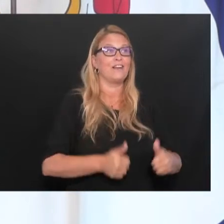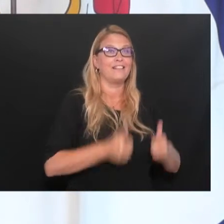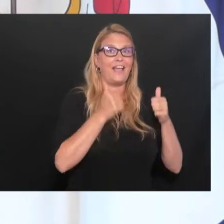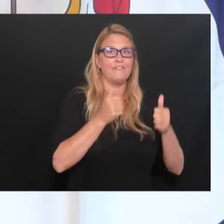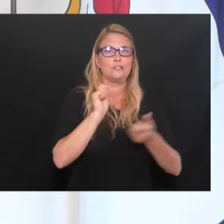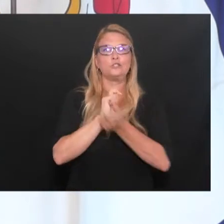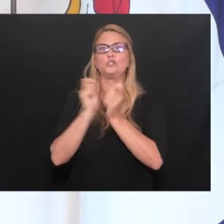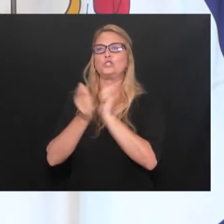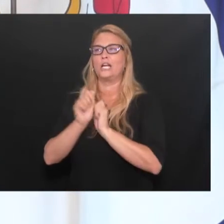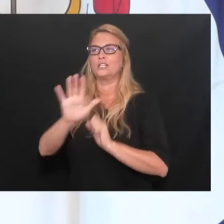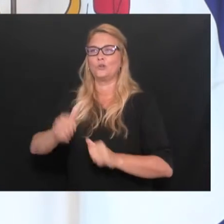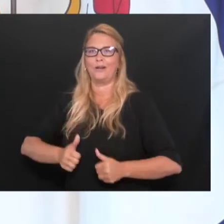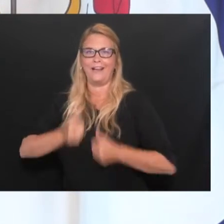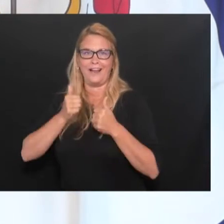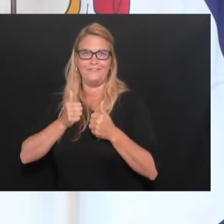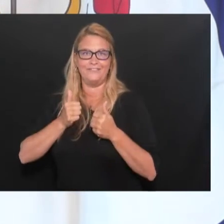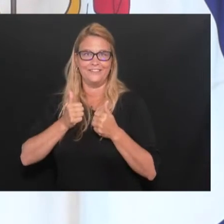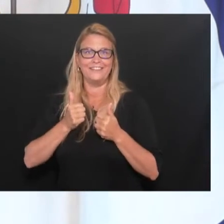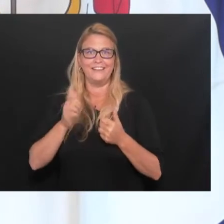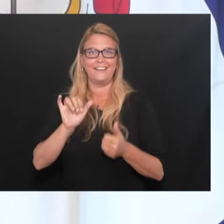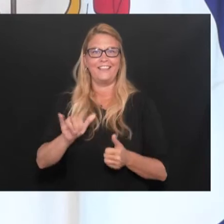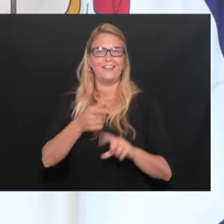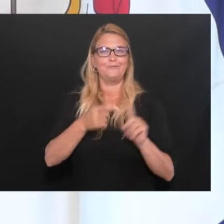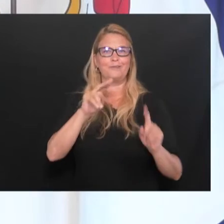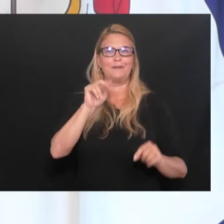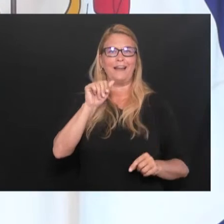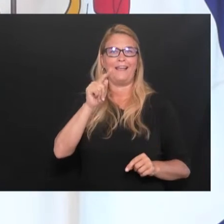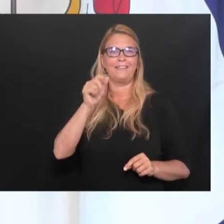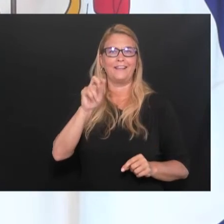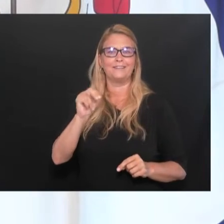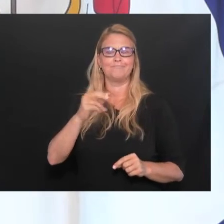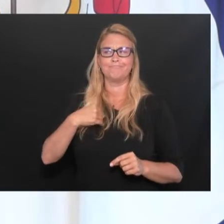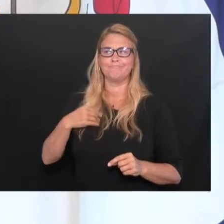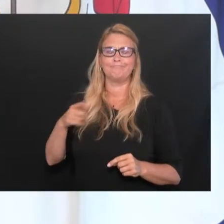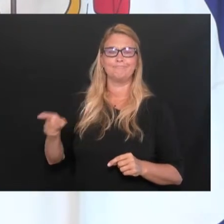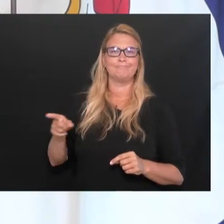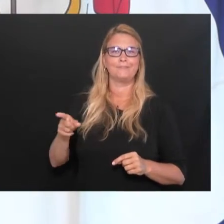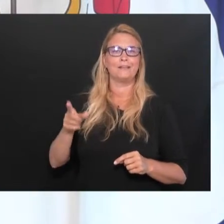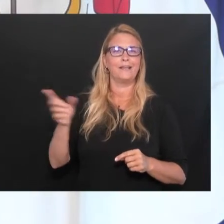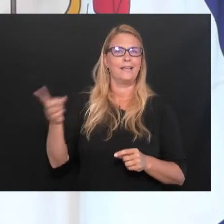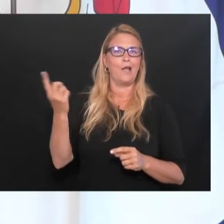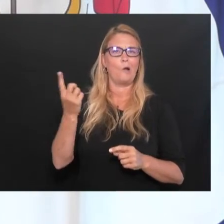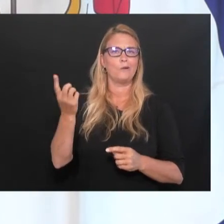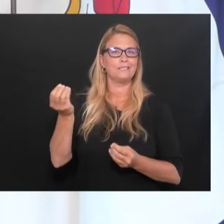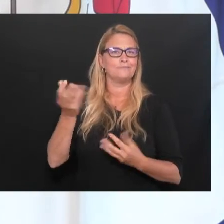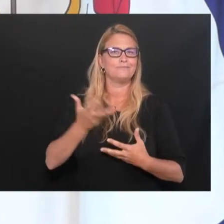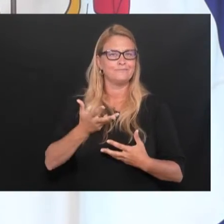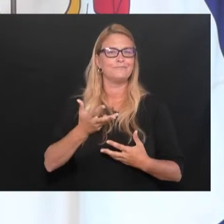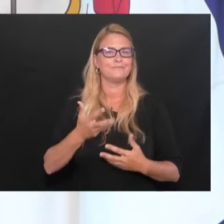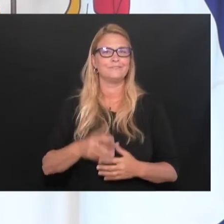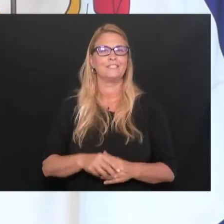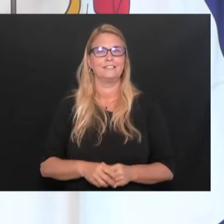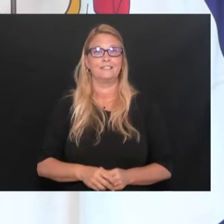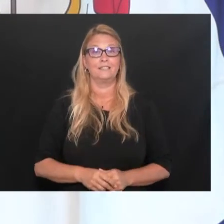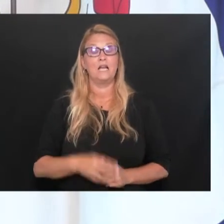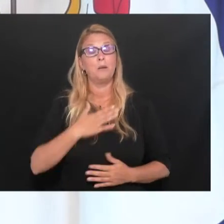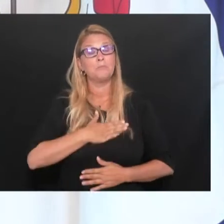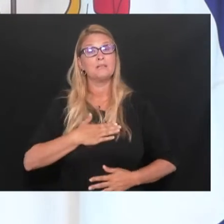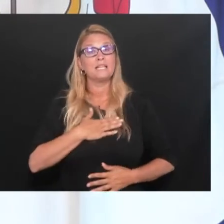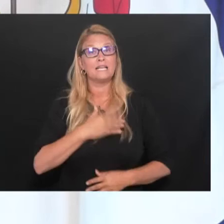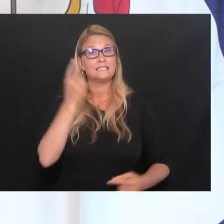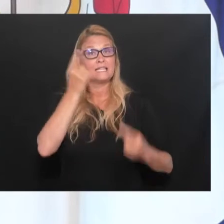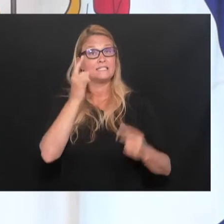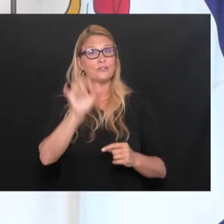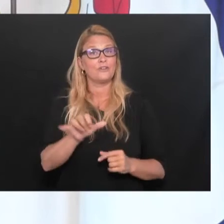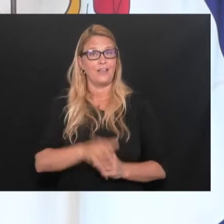And so with that, you know, please consider to do that, and it'll help all